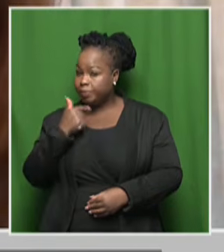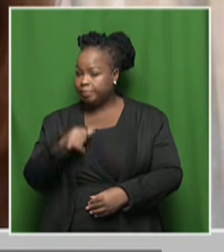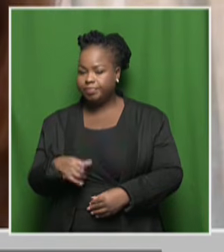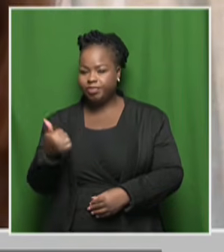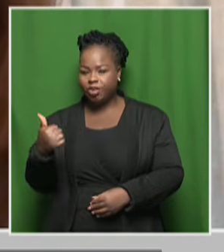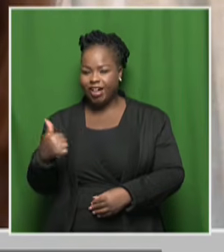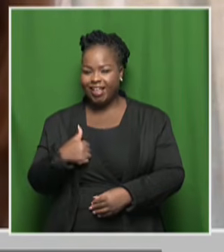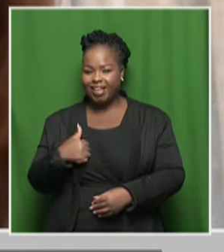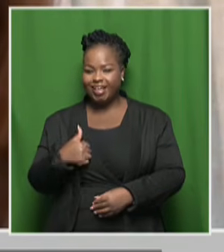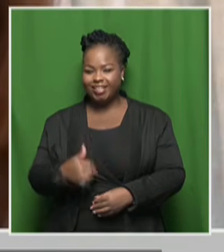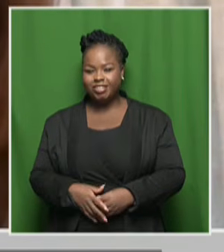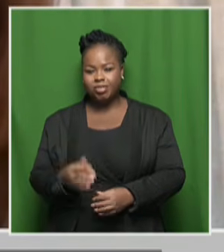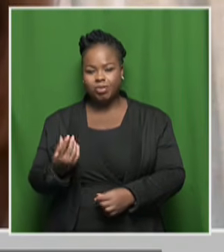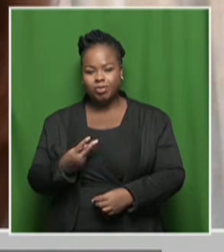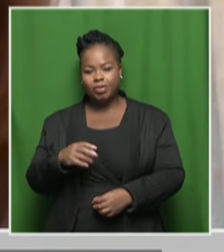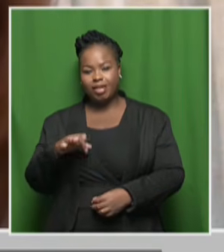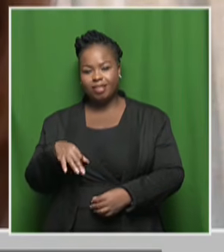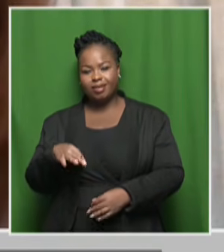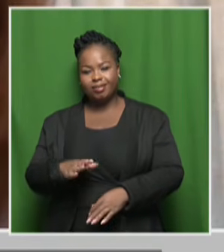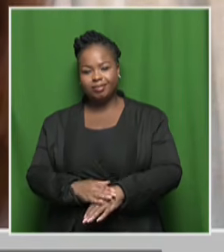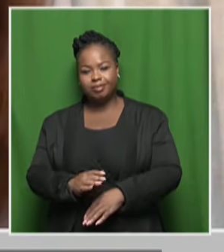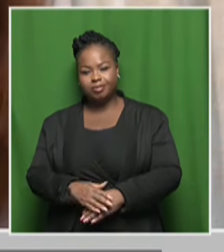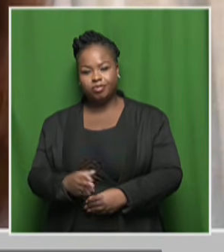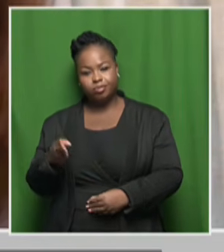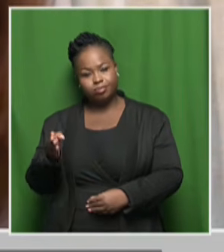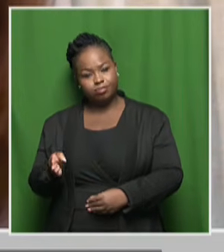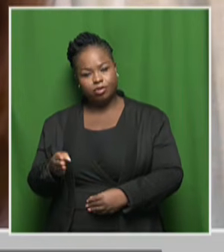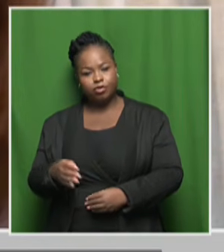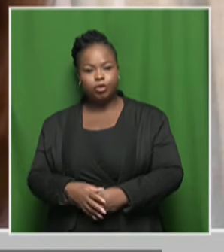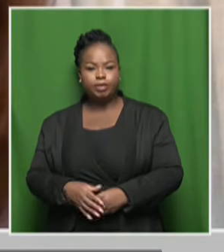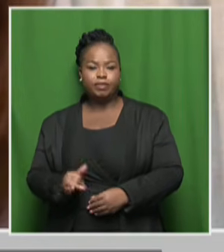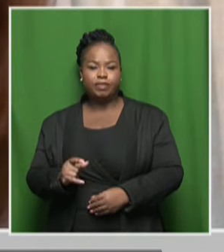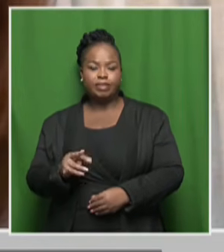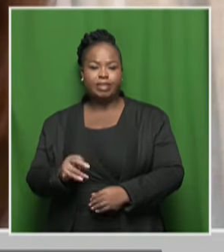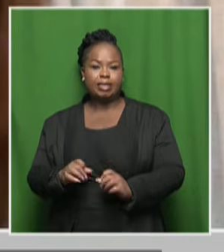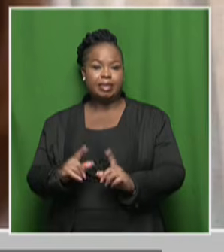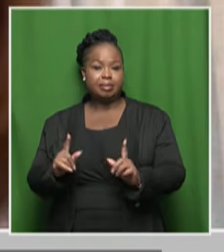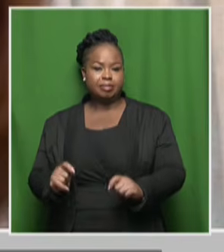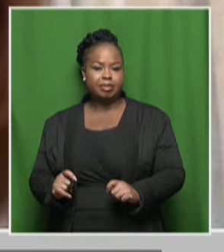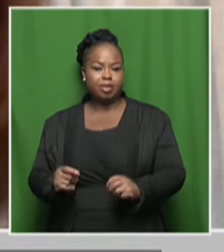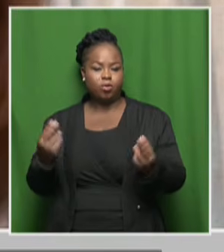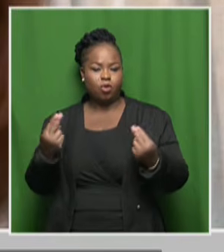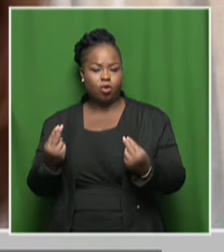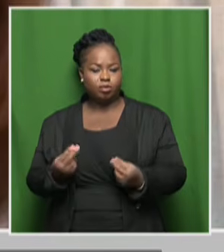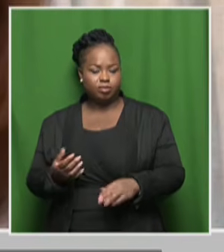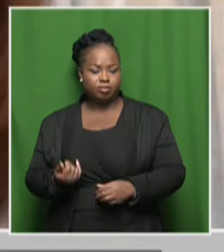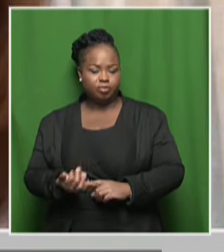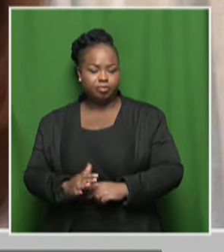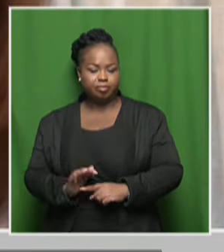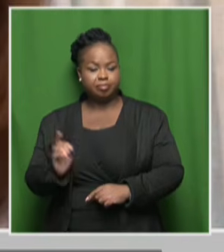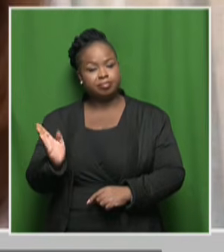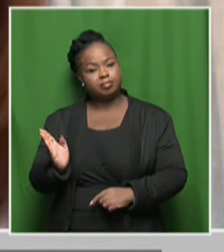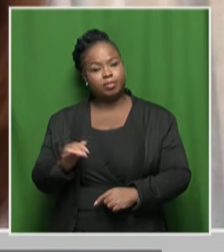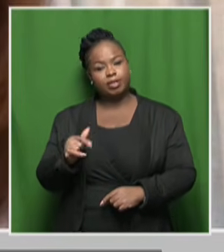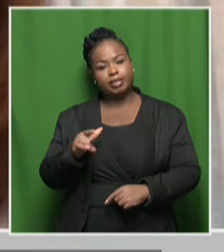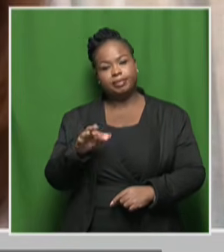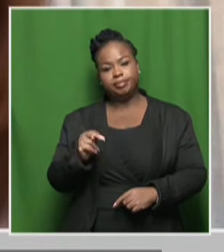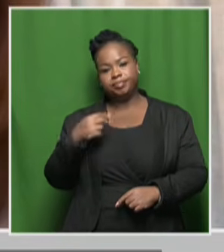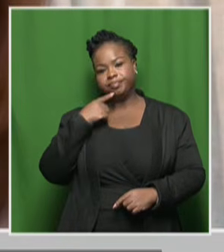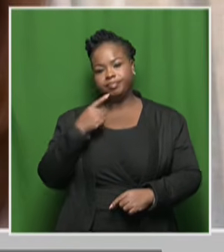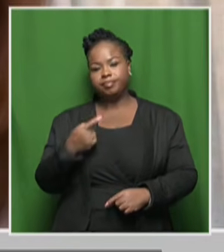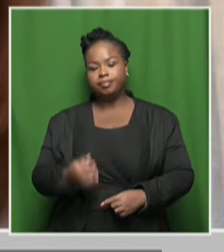wishing you all the best, of course, as the 13th edition of the Investec Cape Town Art Fair takes place. Curator Céline Seror, I'm